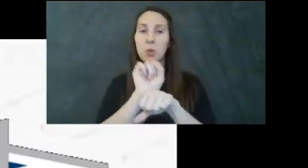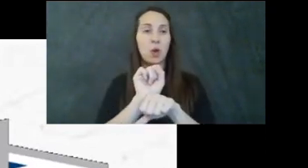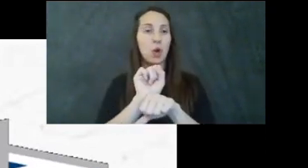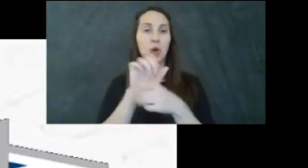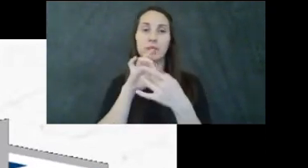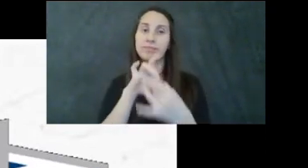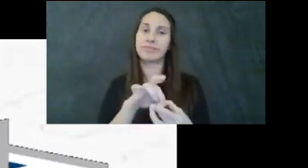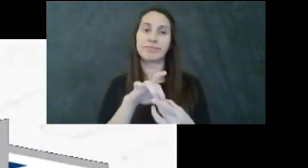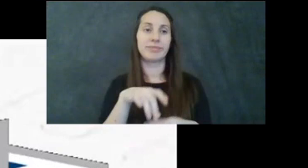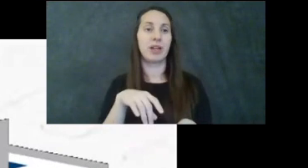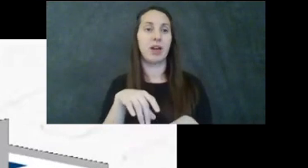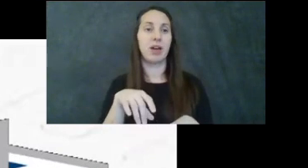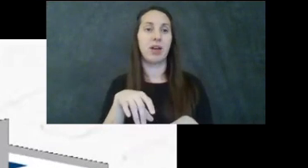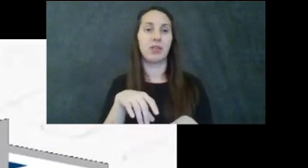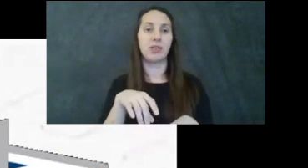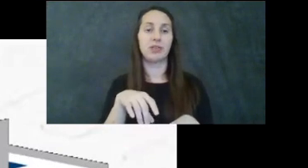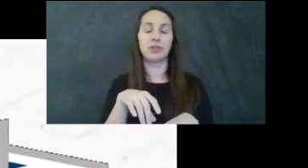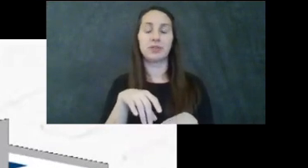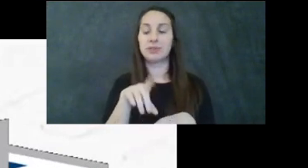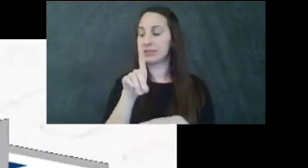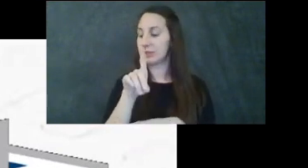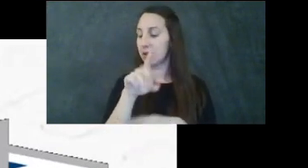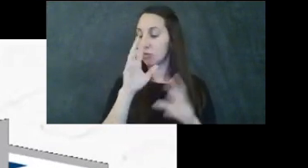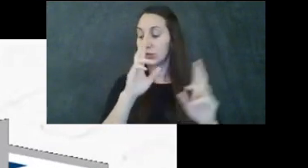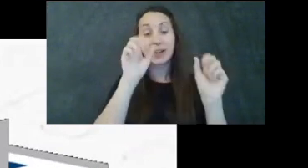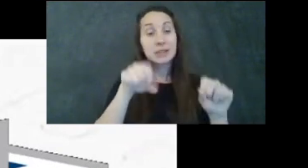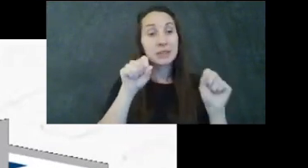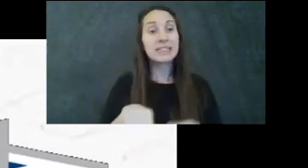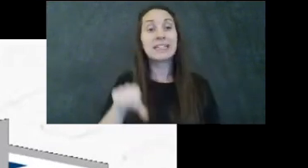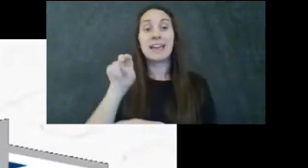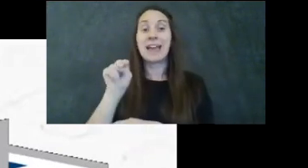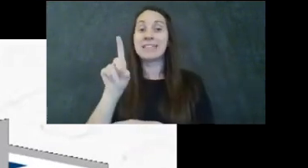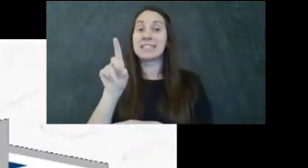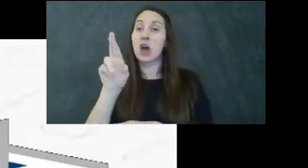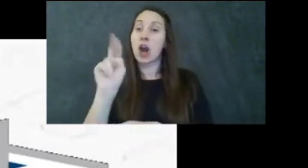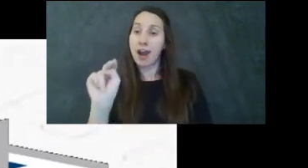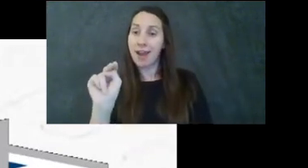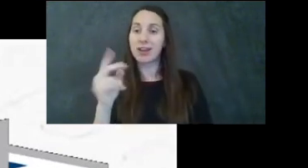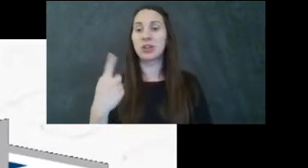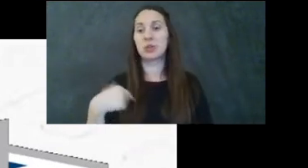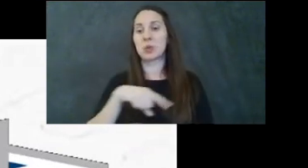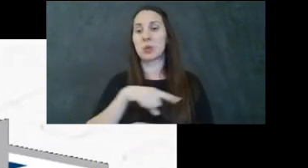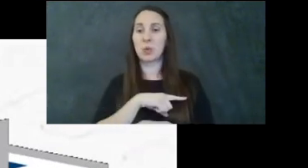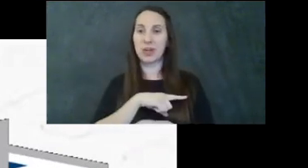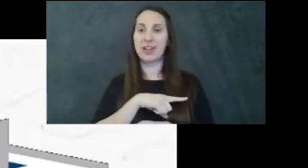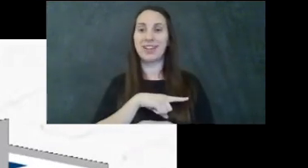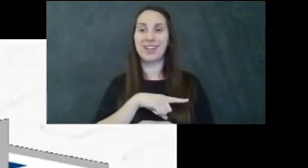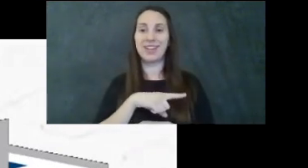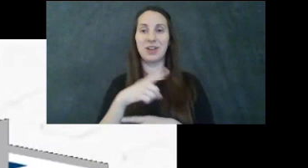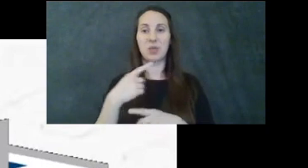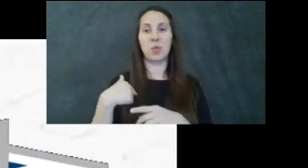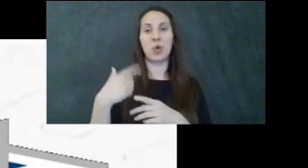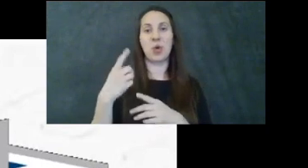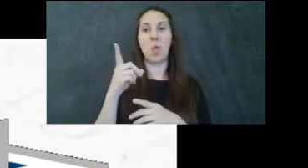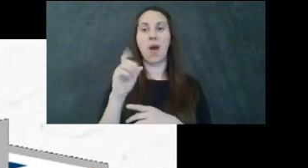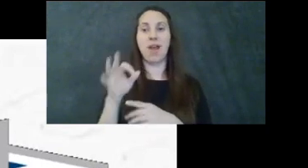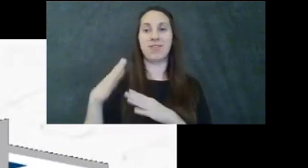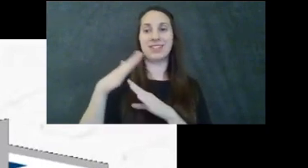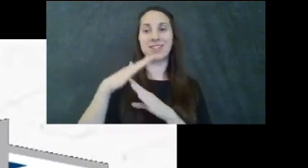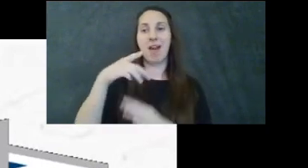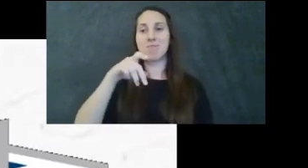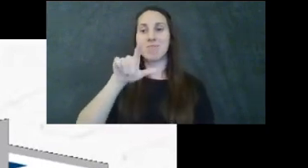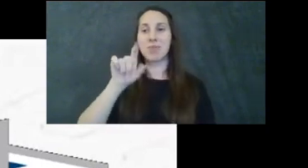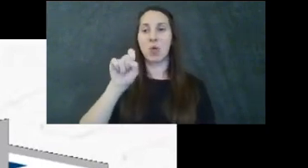well. And we had the privilege of being one of the 2 top pollsters for Biden in the last campaign. And so